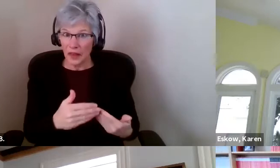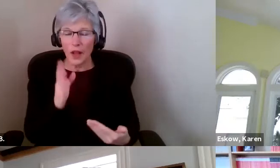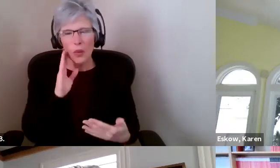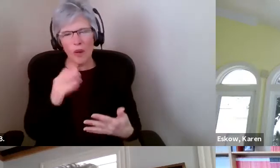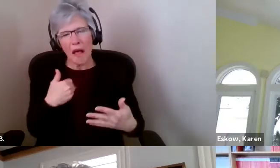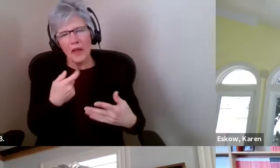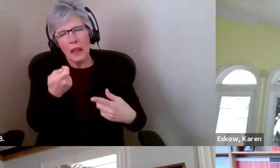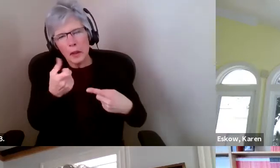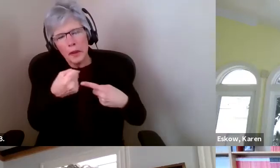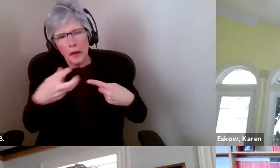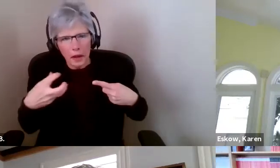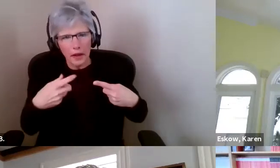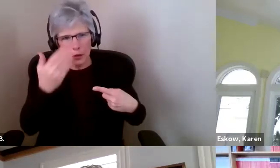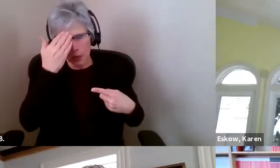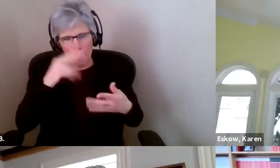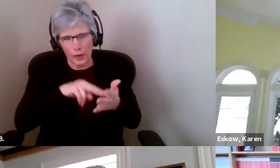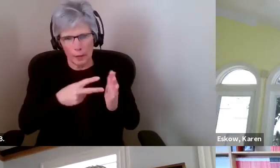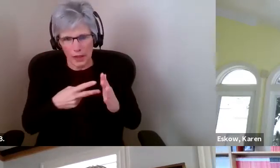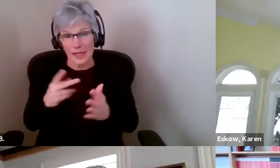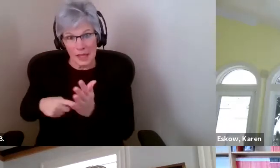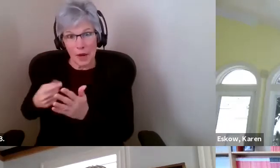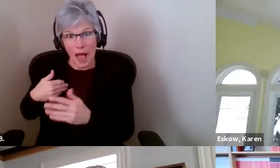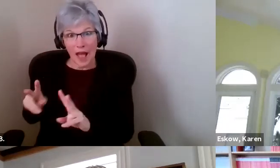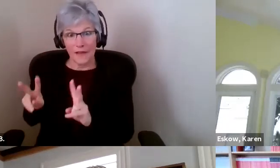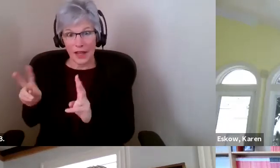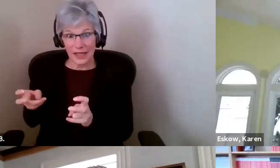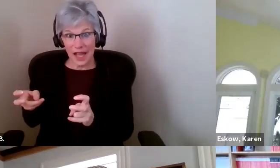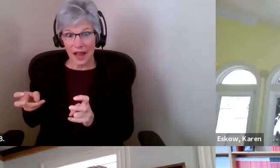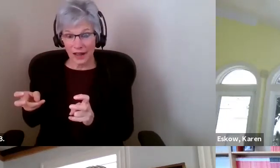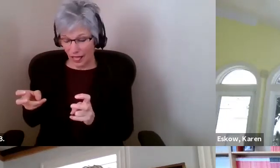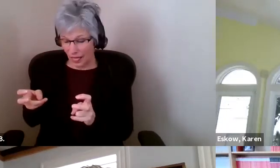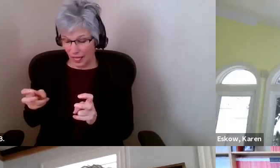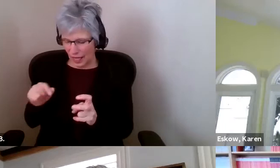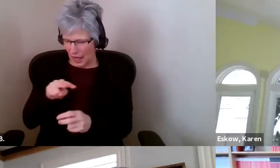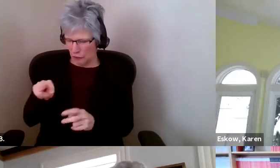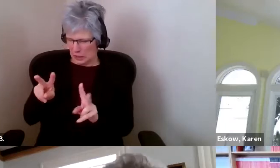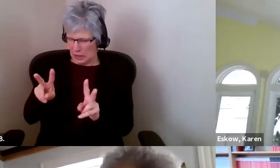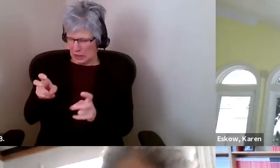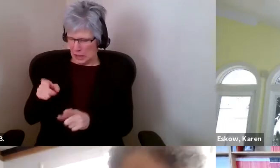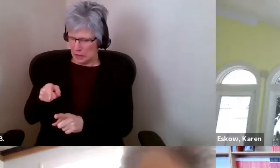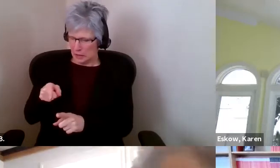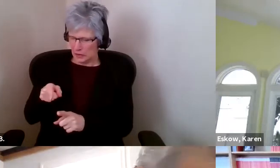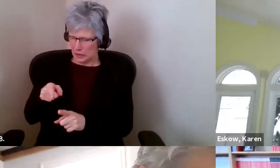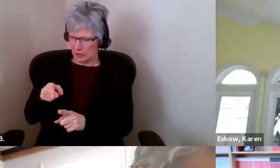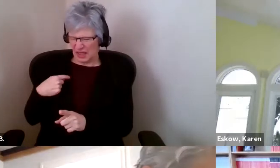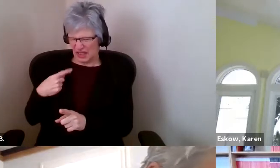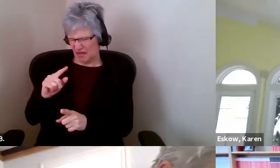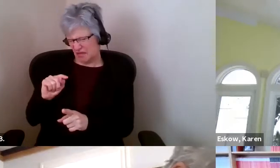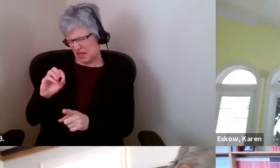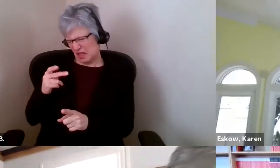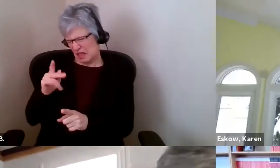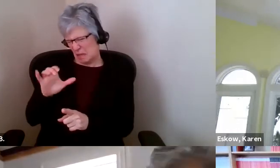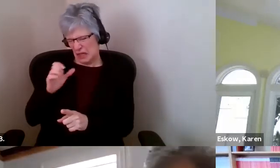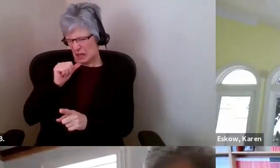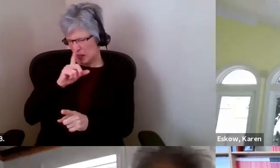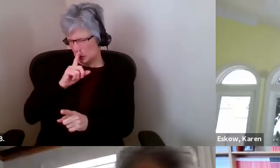is, because I get titles of podcasts and I can't always tell like what is the topic. And so first I listen